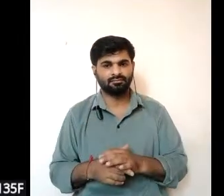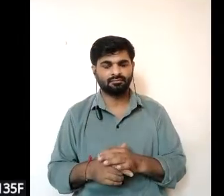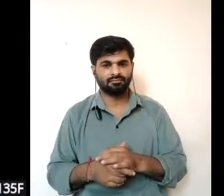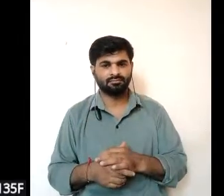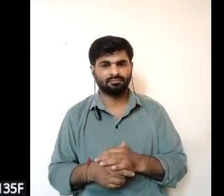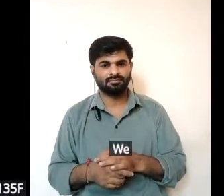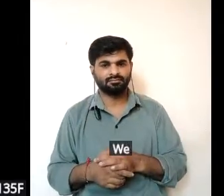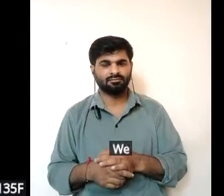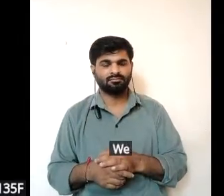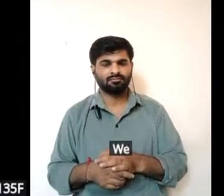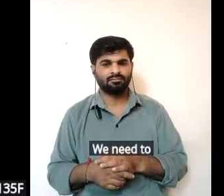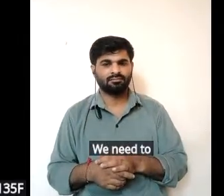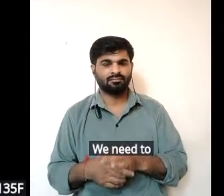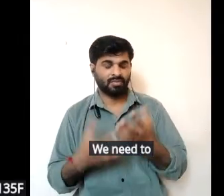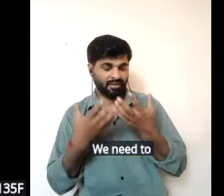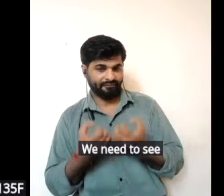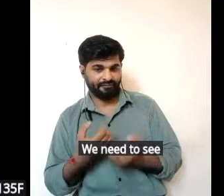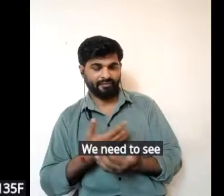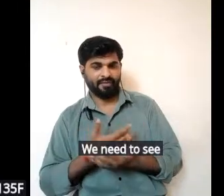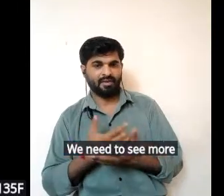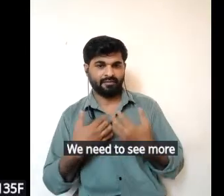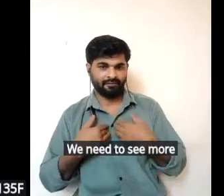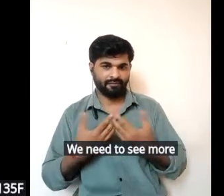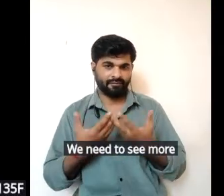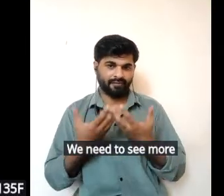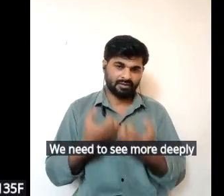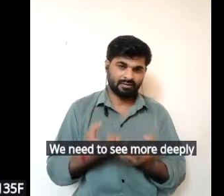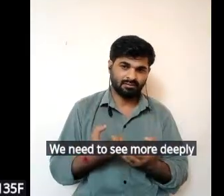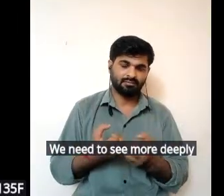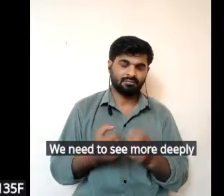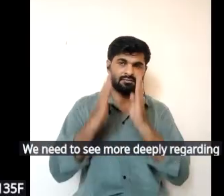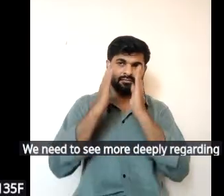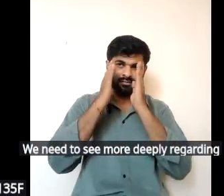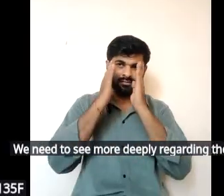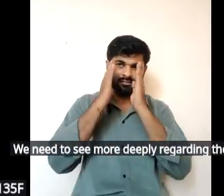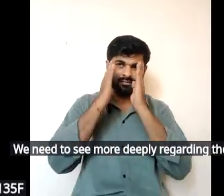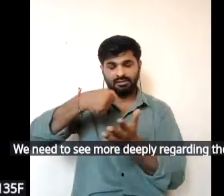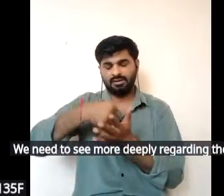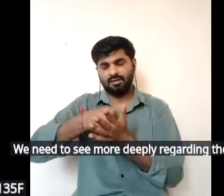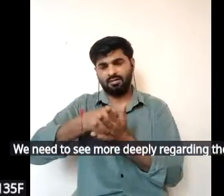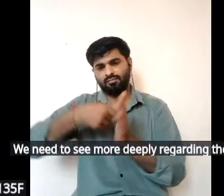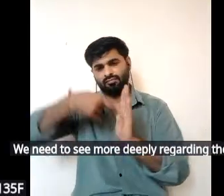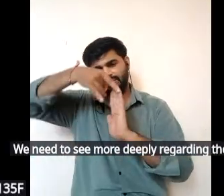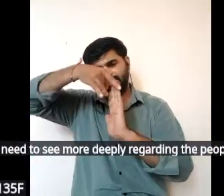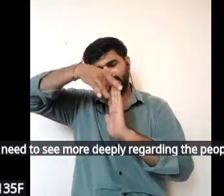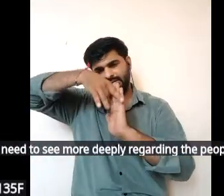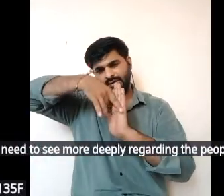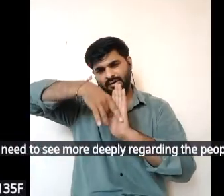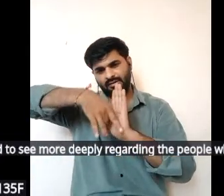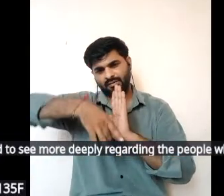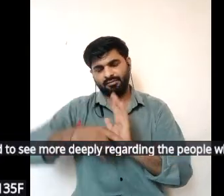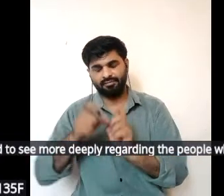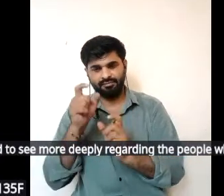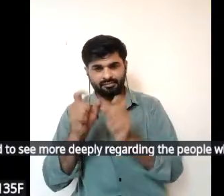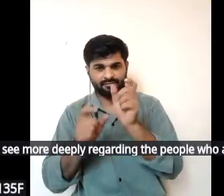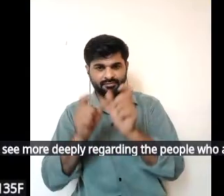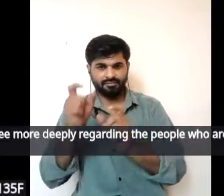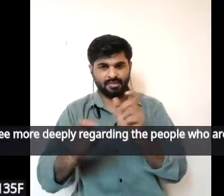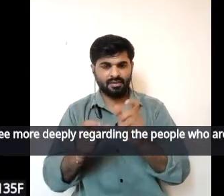we need to see more deeply regarding the people who are living in the hill